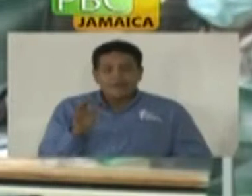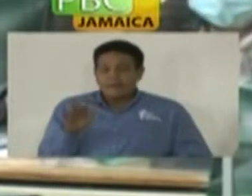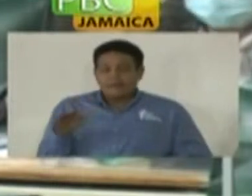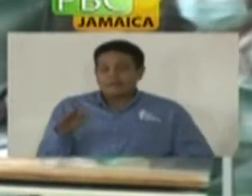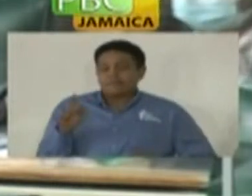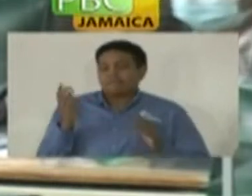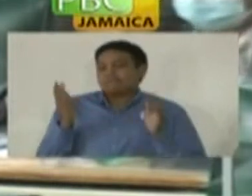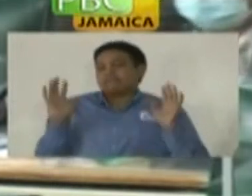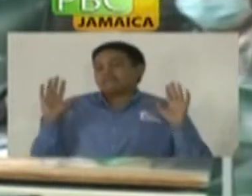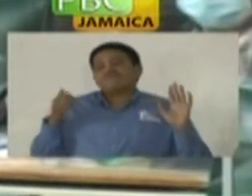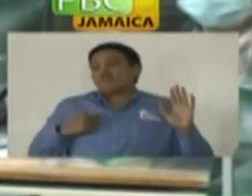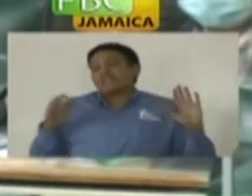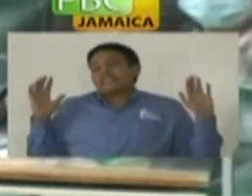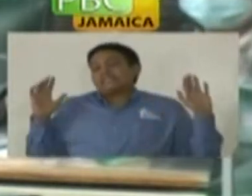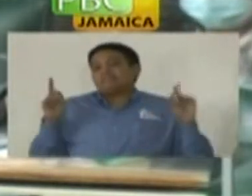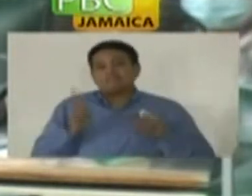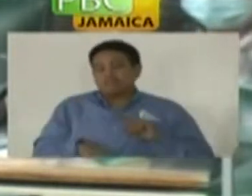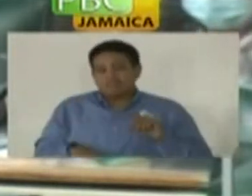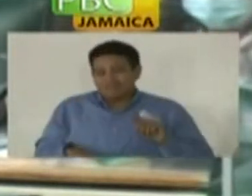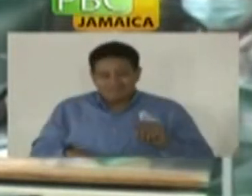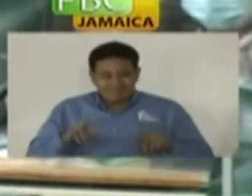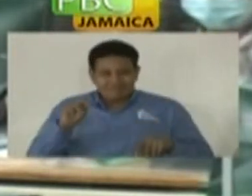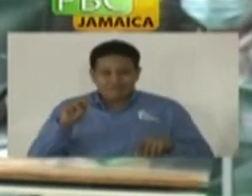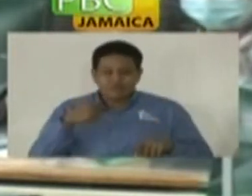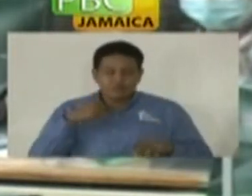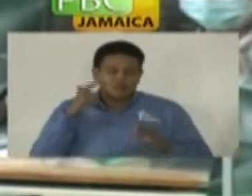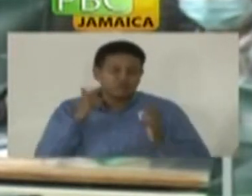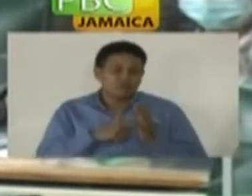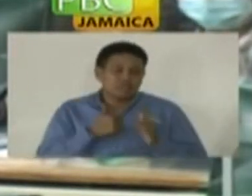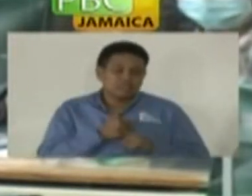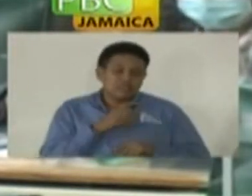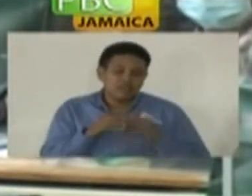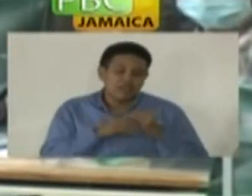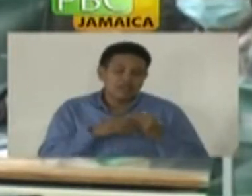I want to recognize again that even where there were,